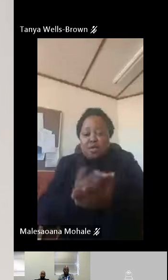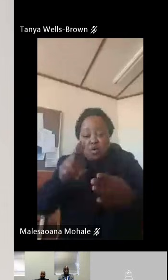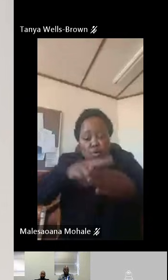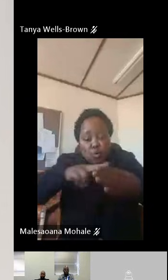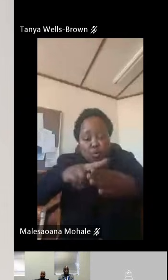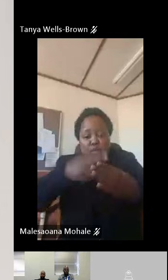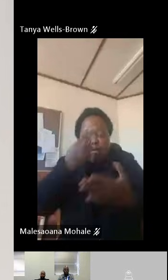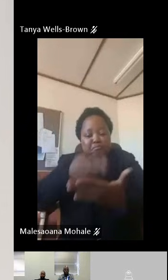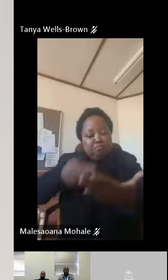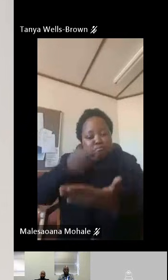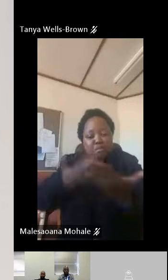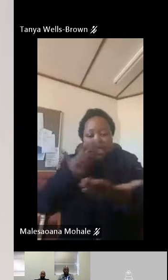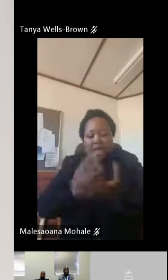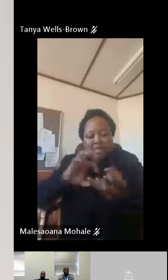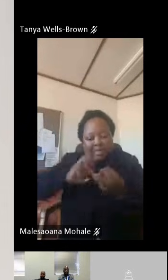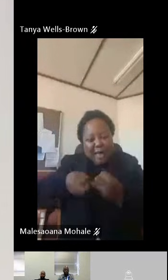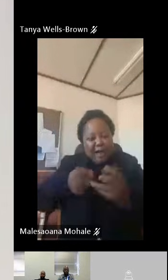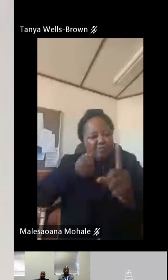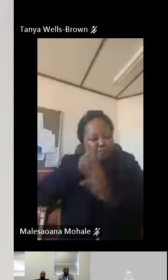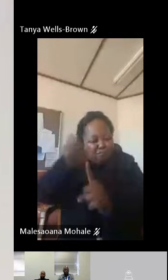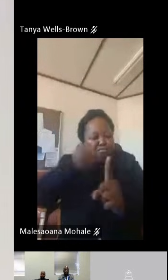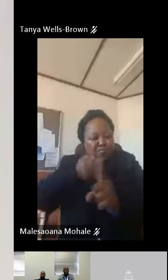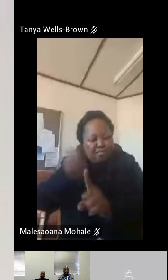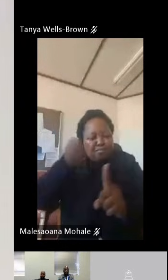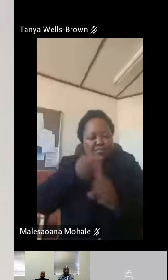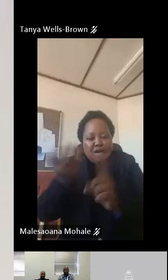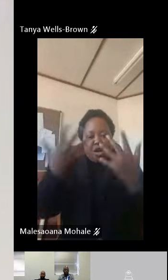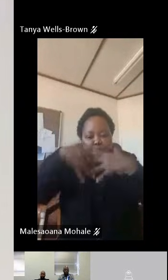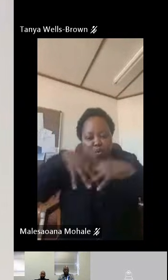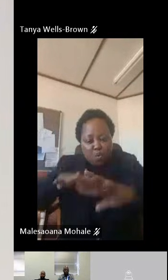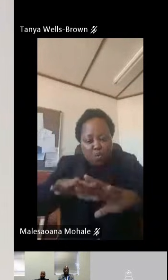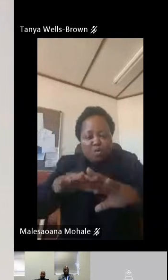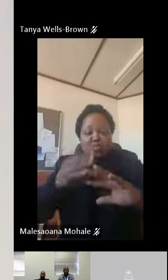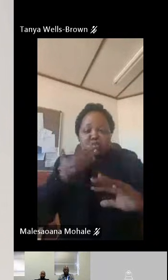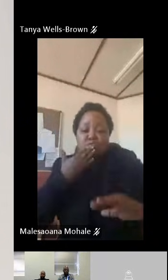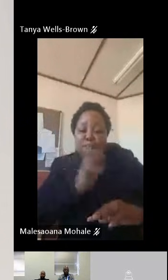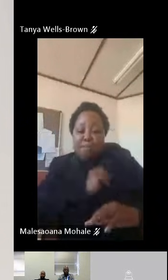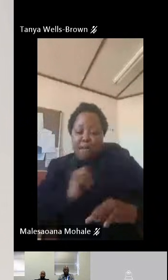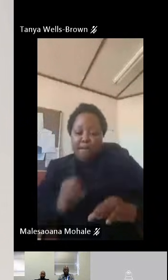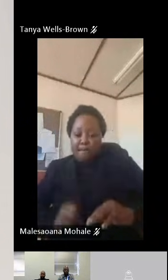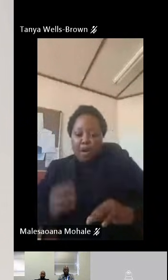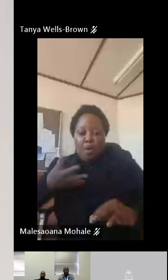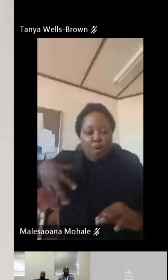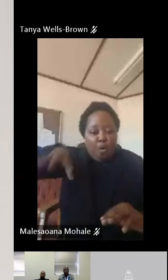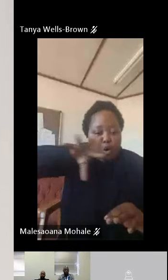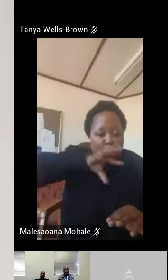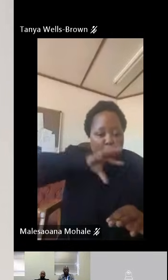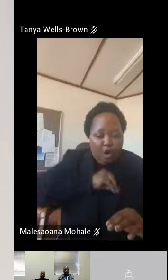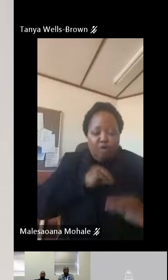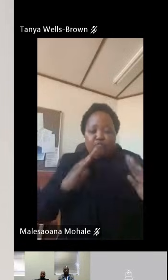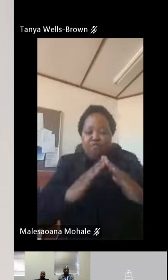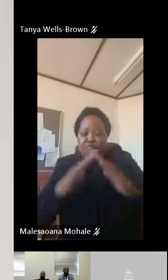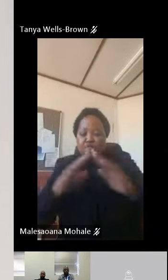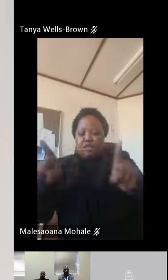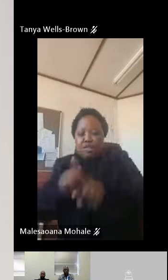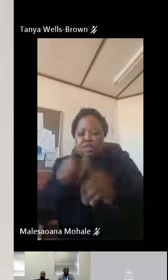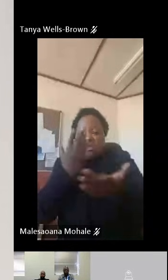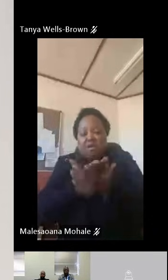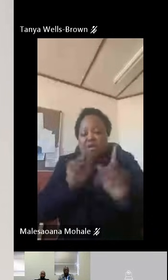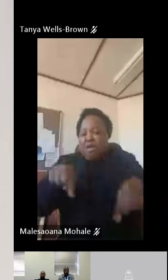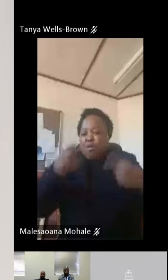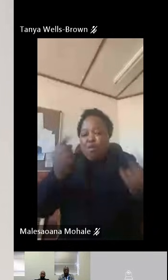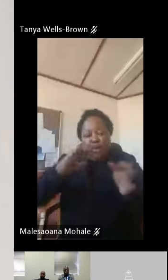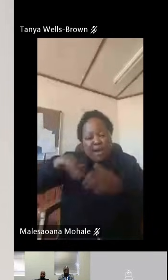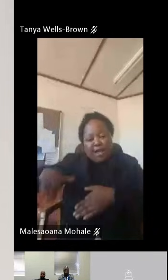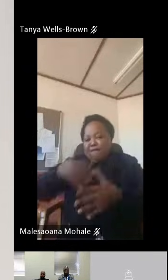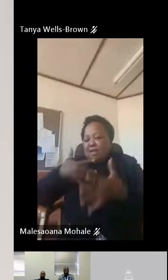to advocate for inclusion of every member of the society and ensuring that nobody would be left behind.